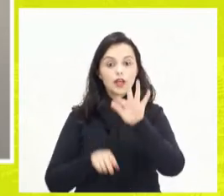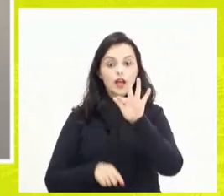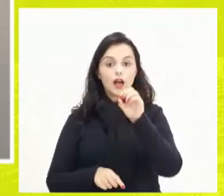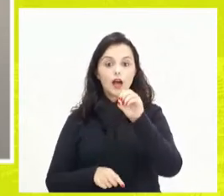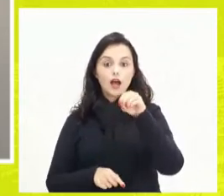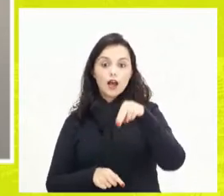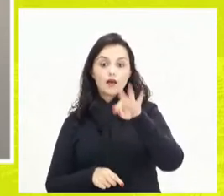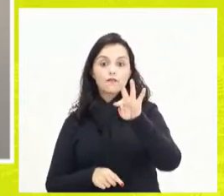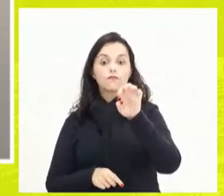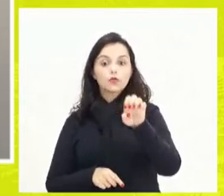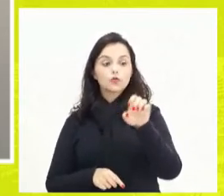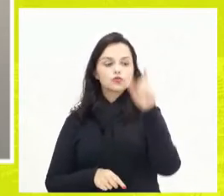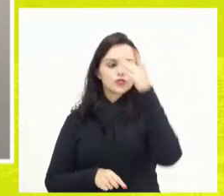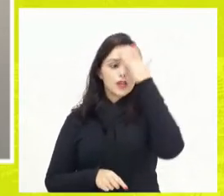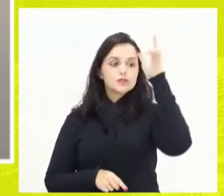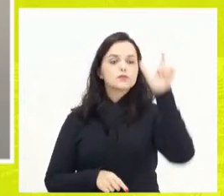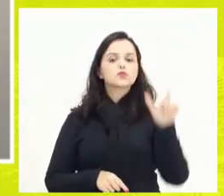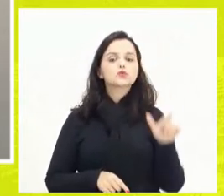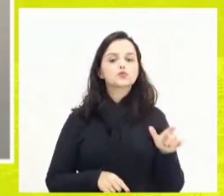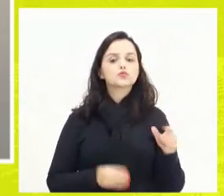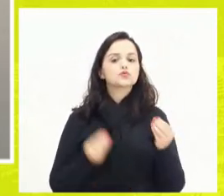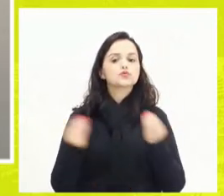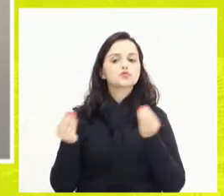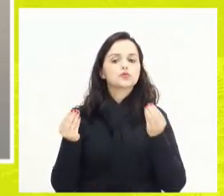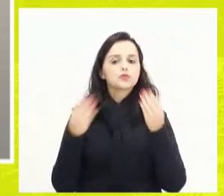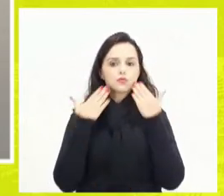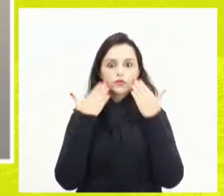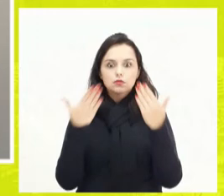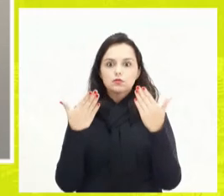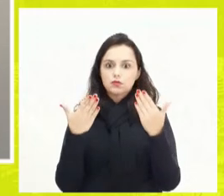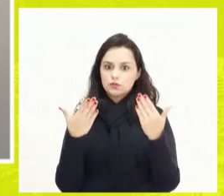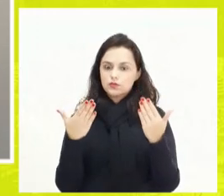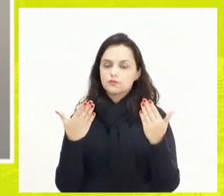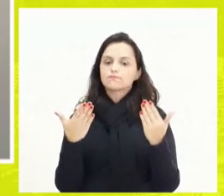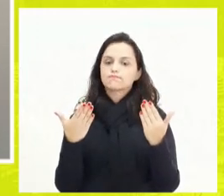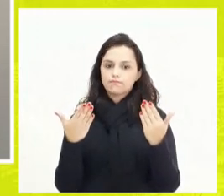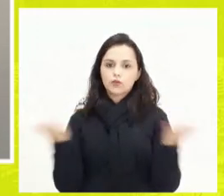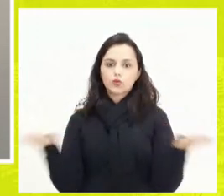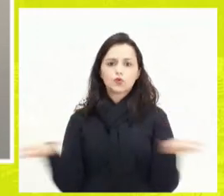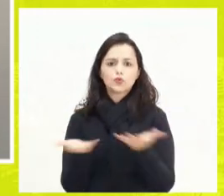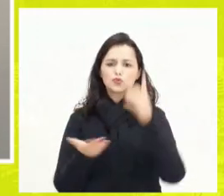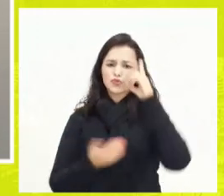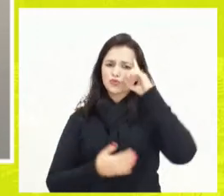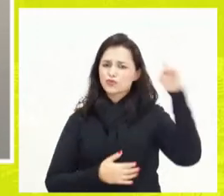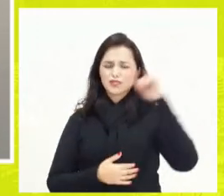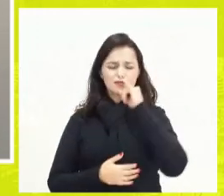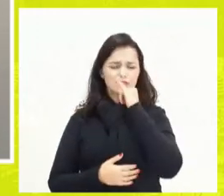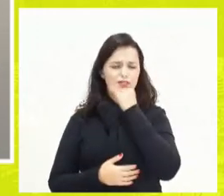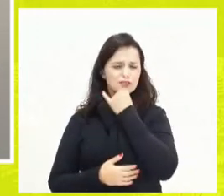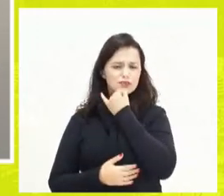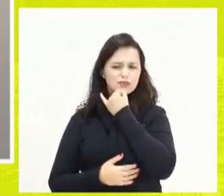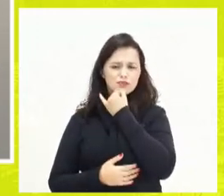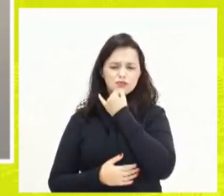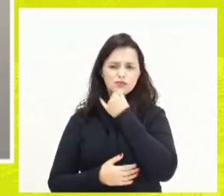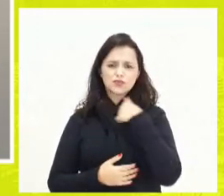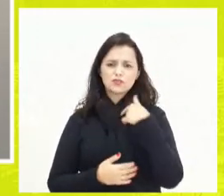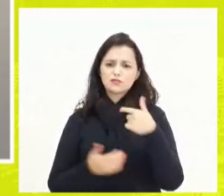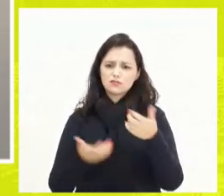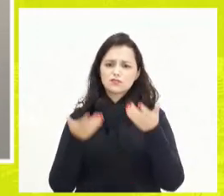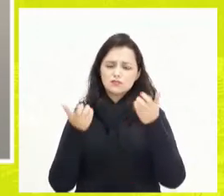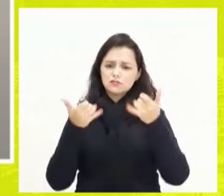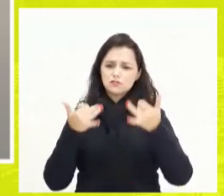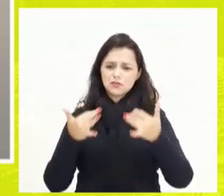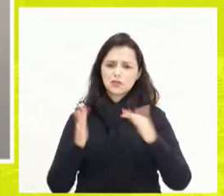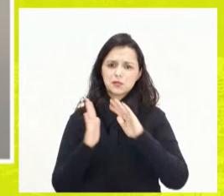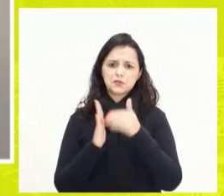we have to think about the people the professionals that are exposed to these dangers it's a sad day to all